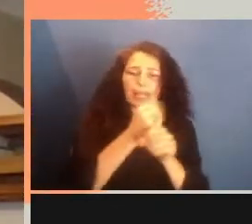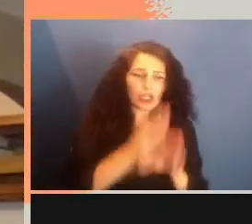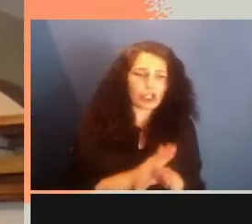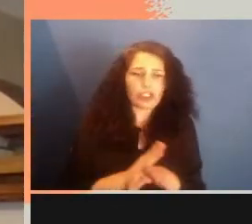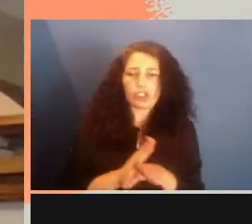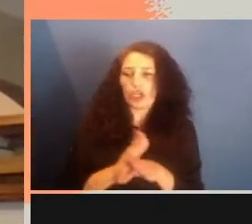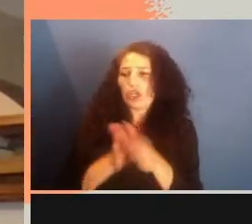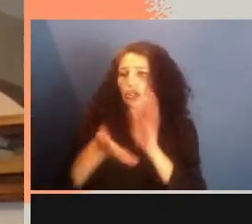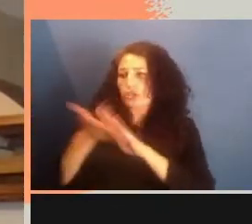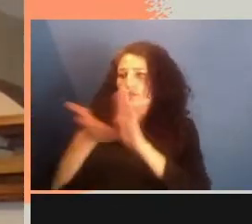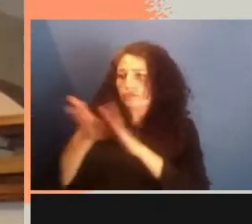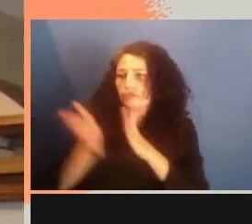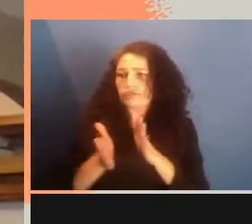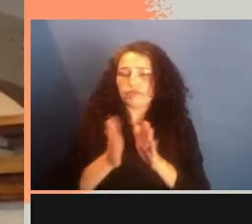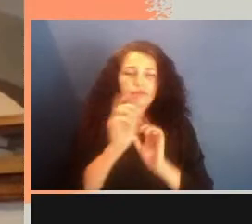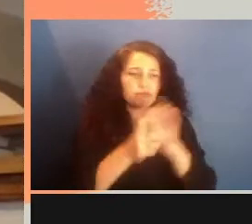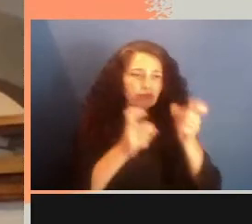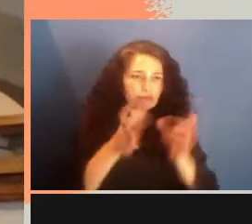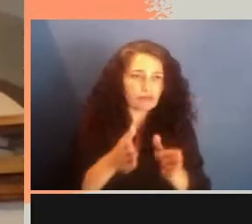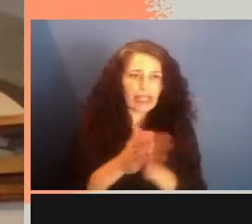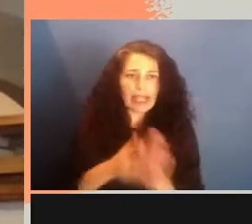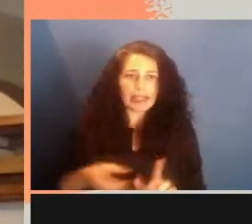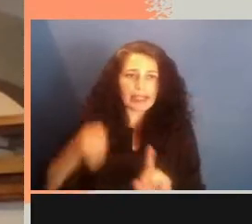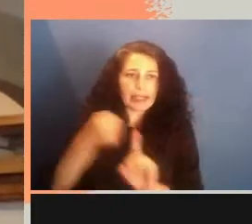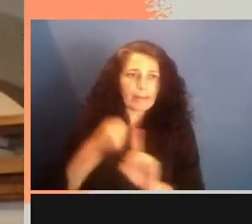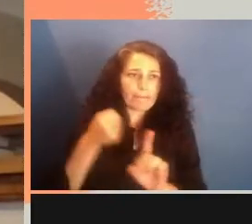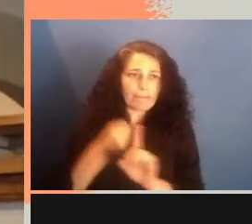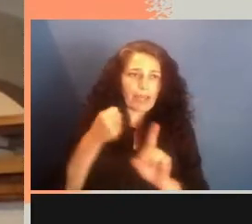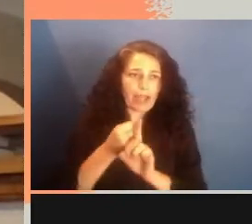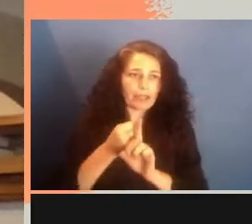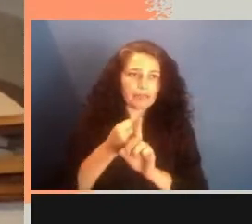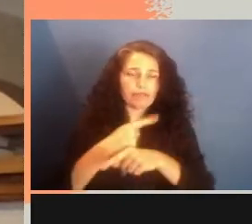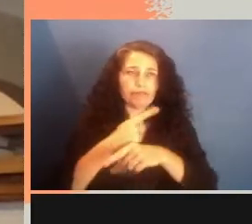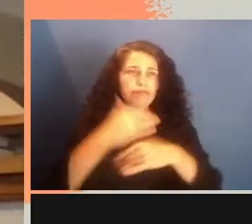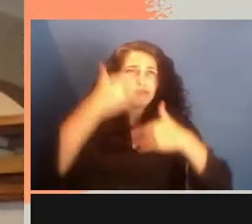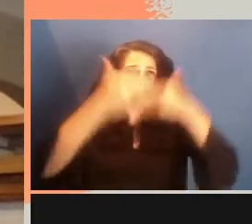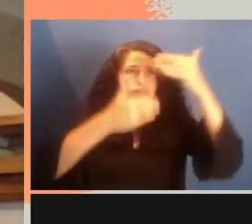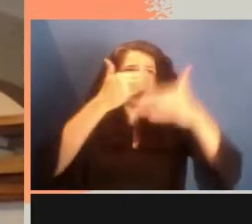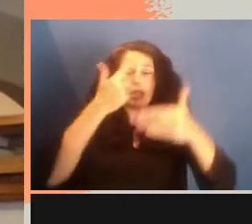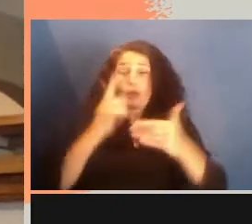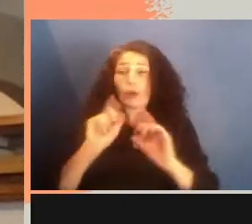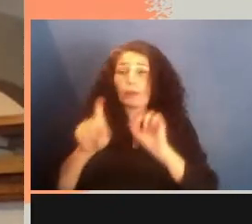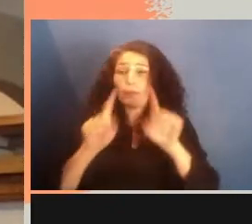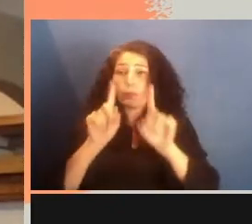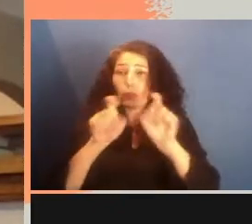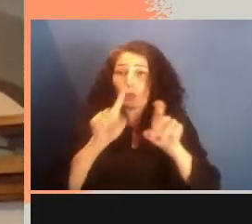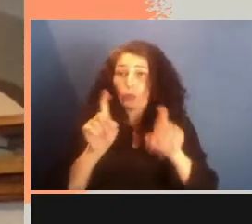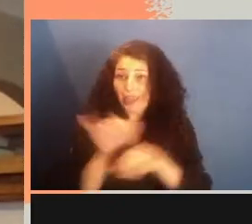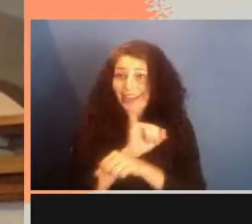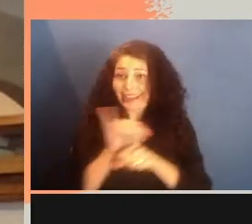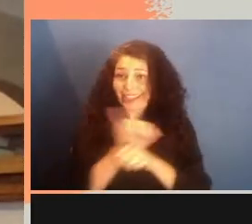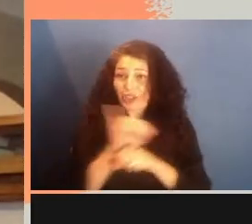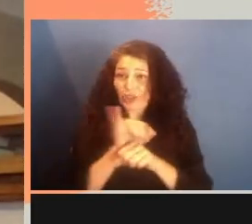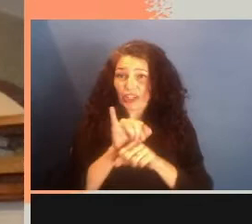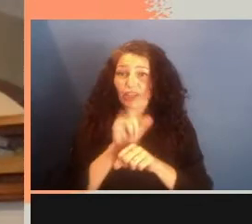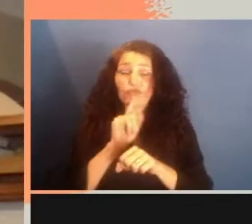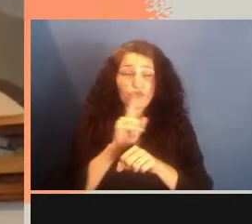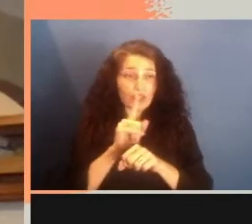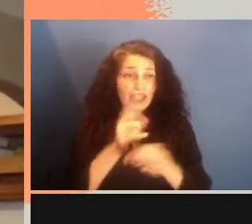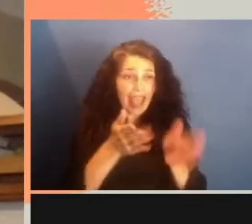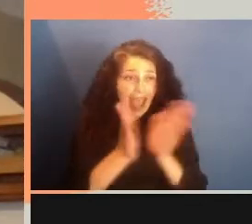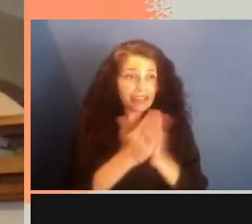and impact producers who are posing problem questions for our industry and then getting to work on